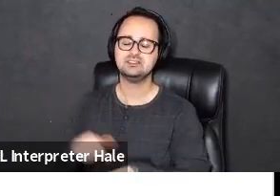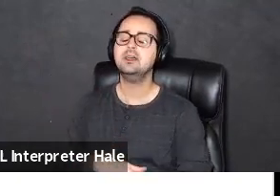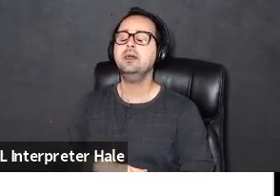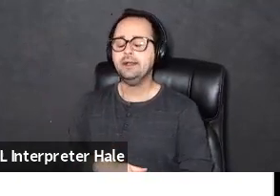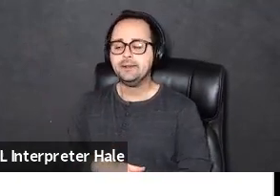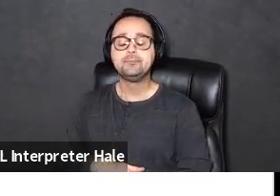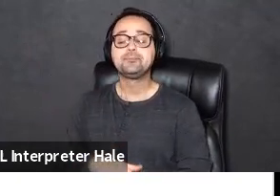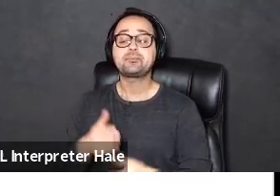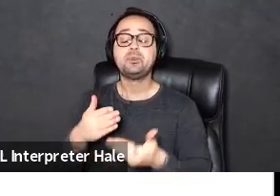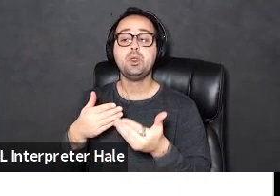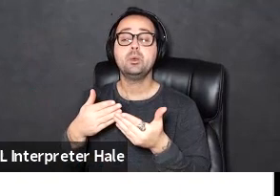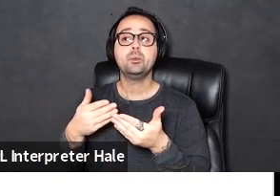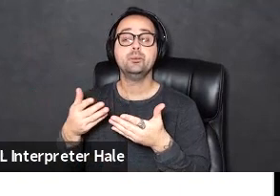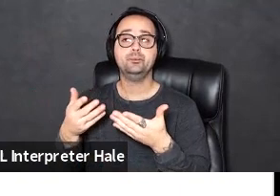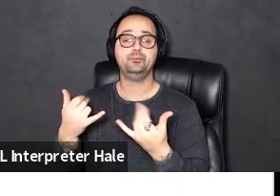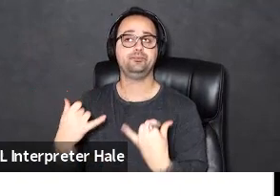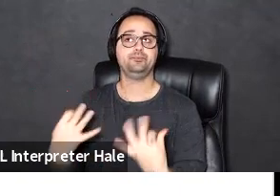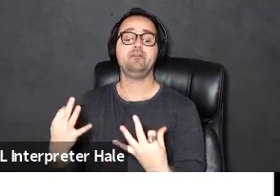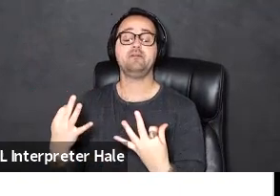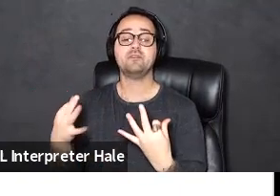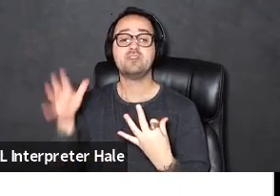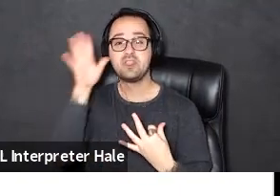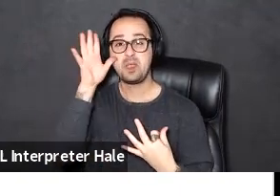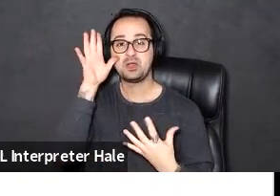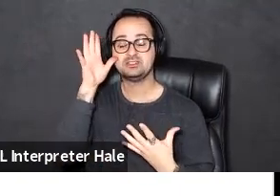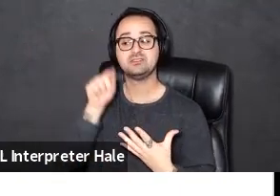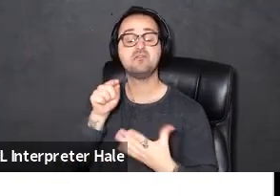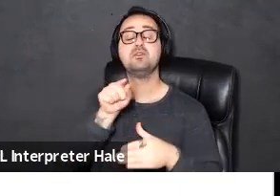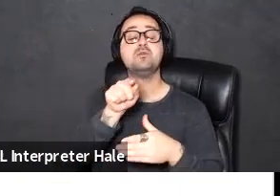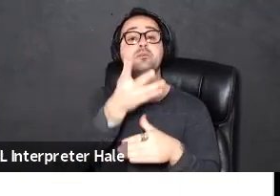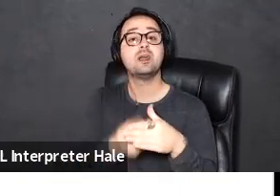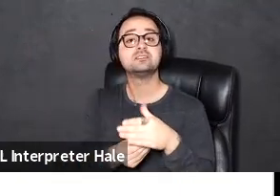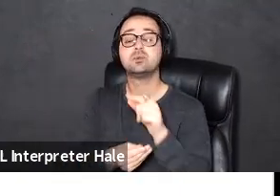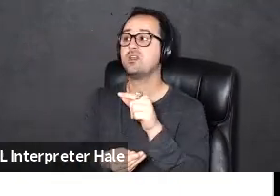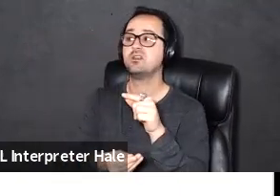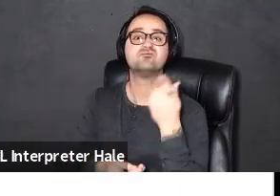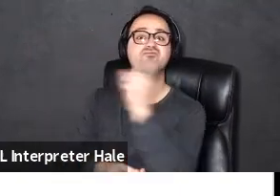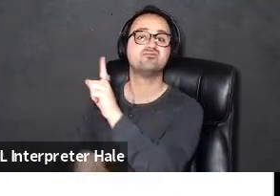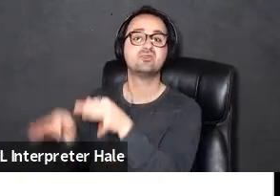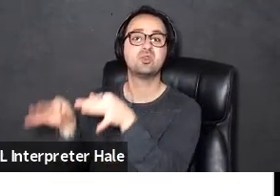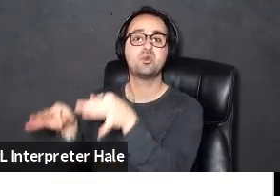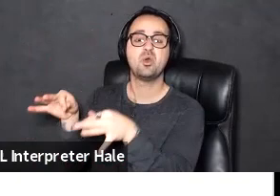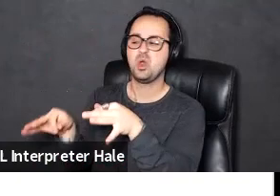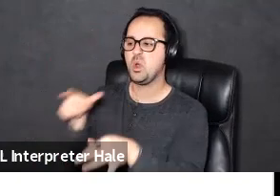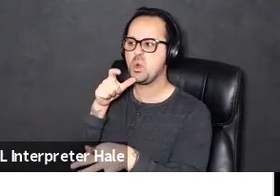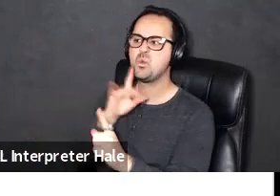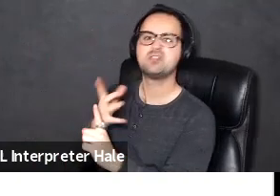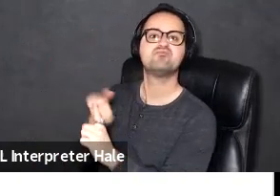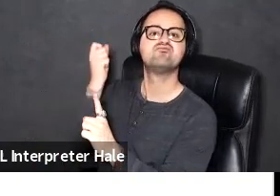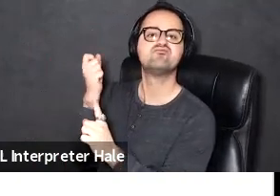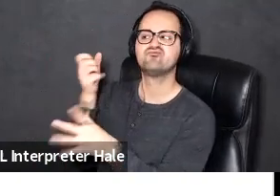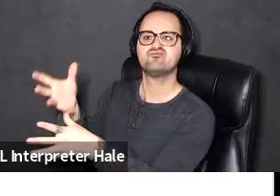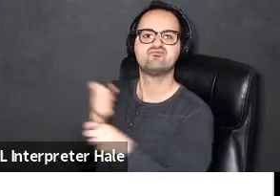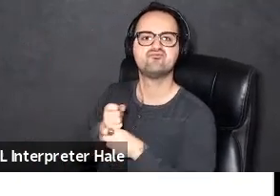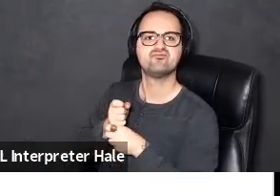Because whatever goes, if the parents have to, if you pass away and they go to court and they have to decide who's going to get your child, this is the